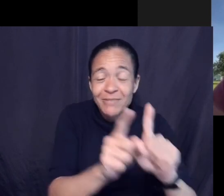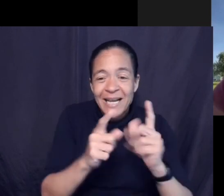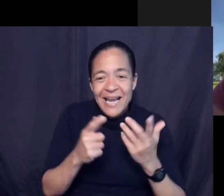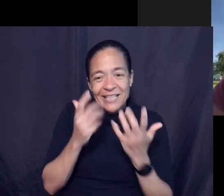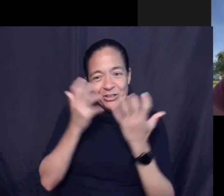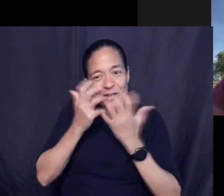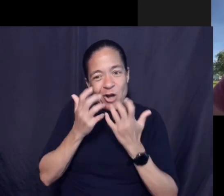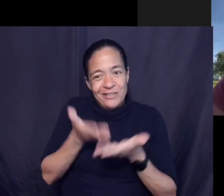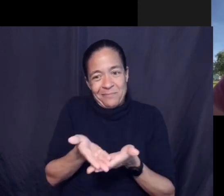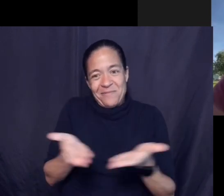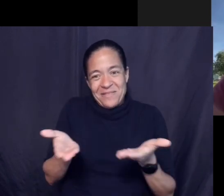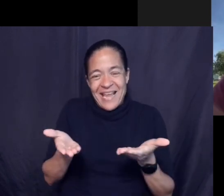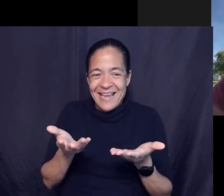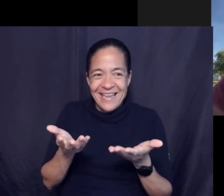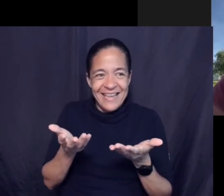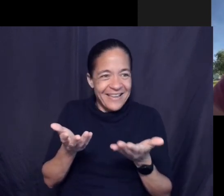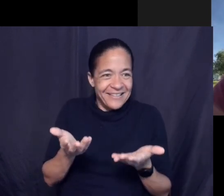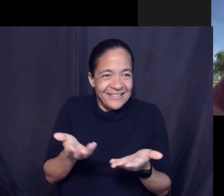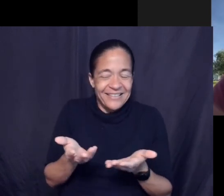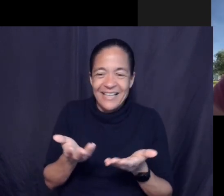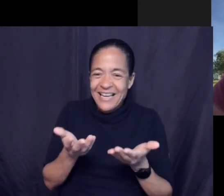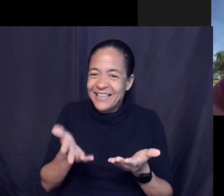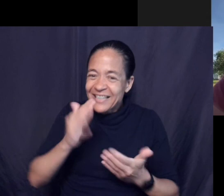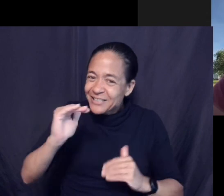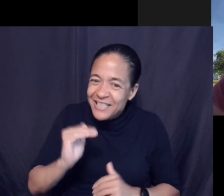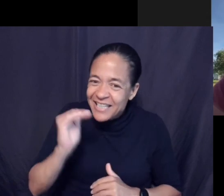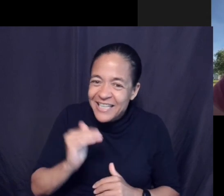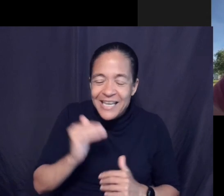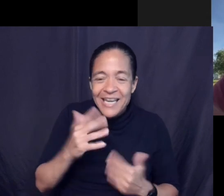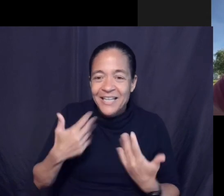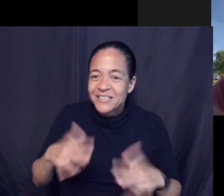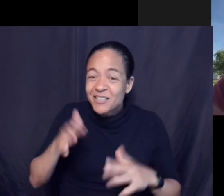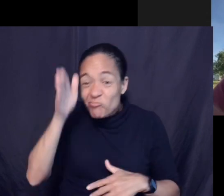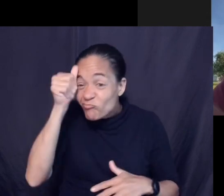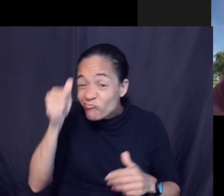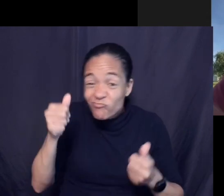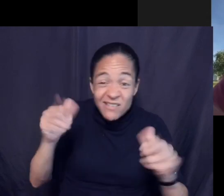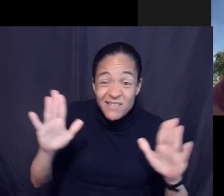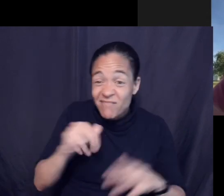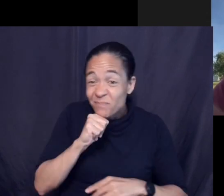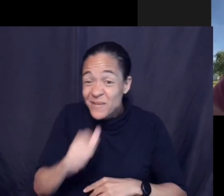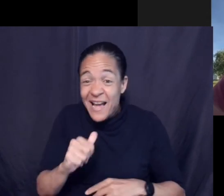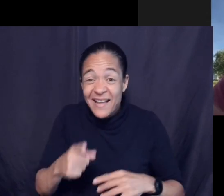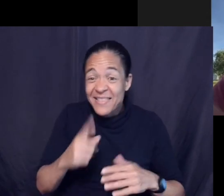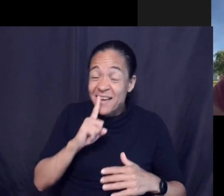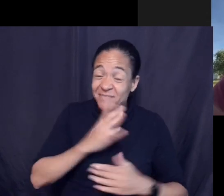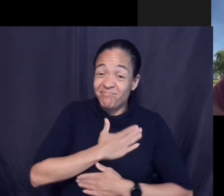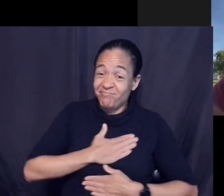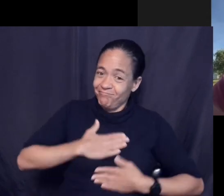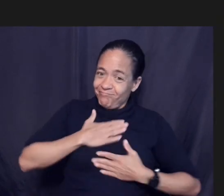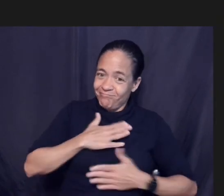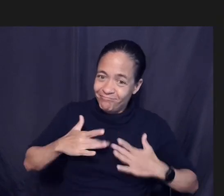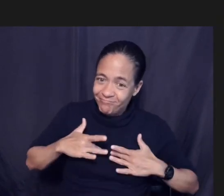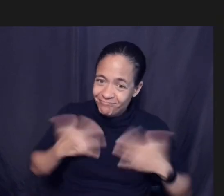so awesome that they're like that. These kids are so resilient and